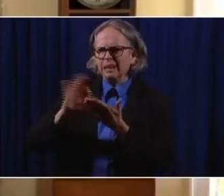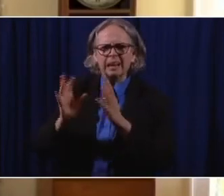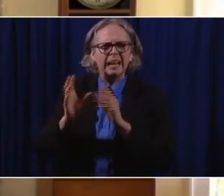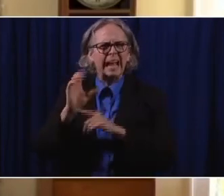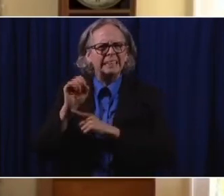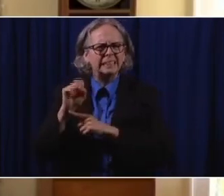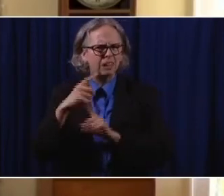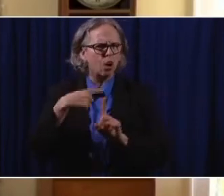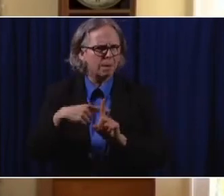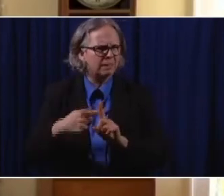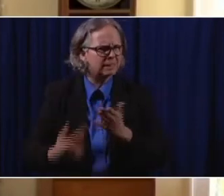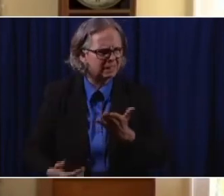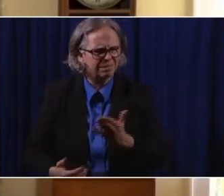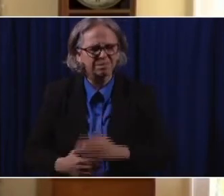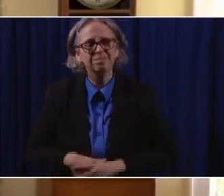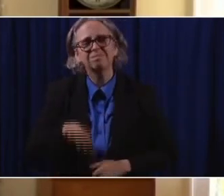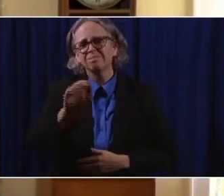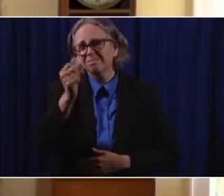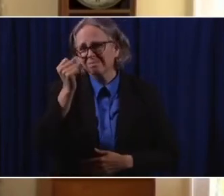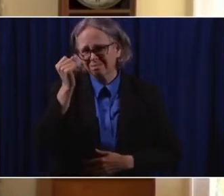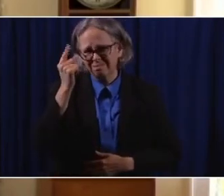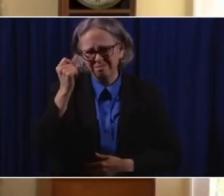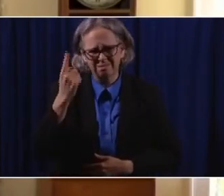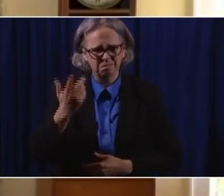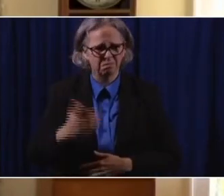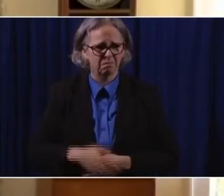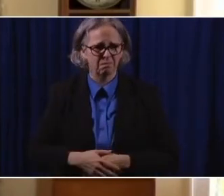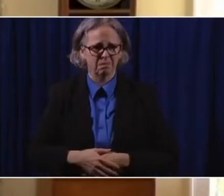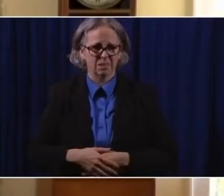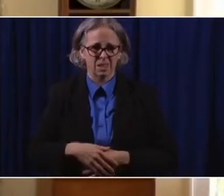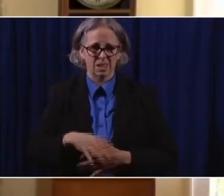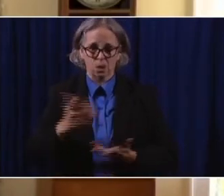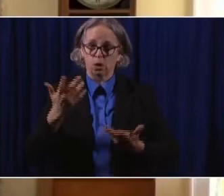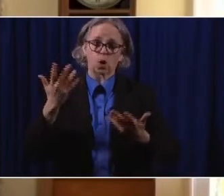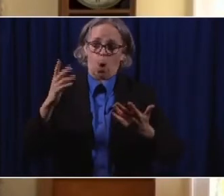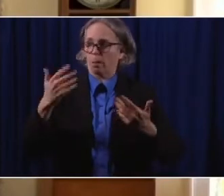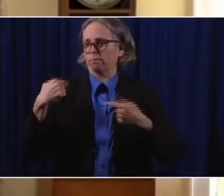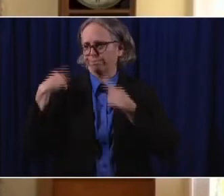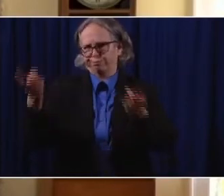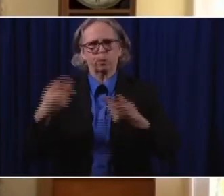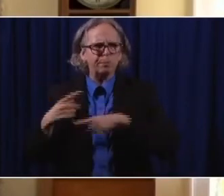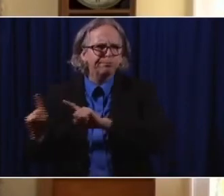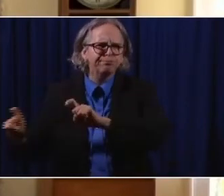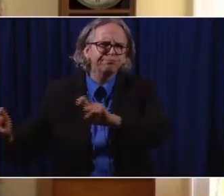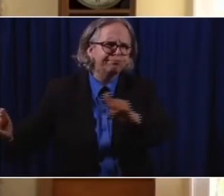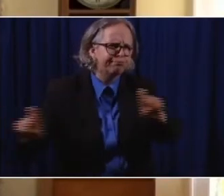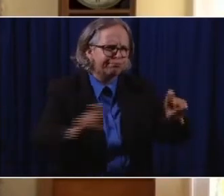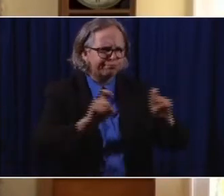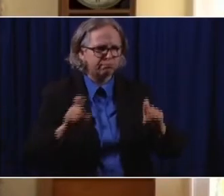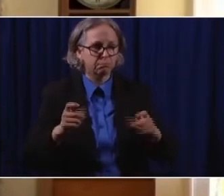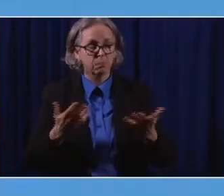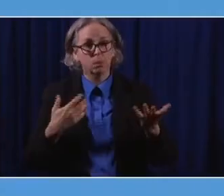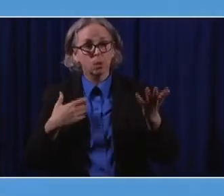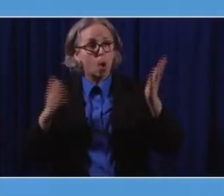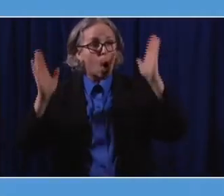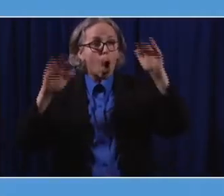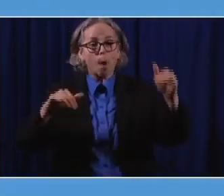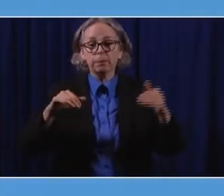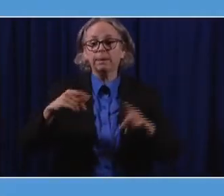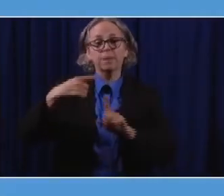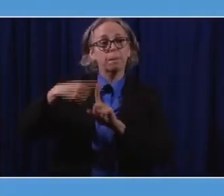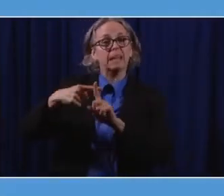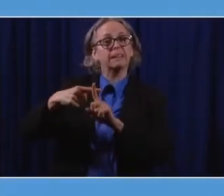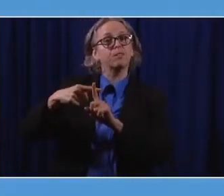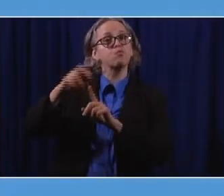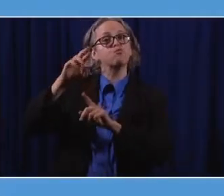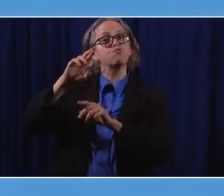increase the testing, we would hope to be seeing a drop in positivity. We're not seeing that. This